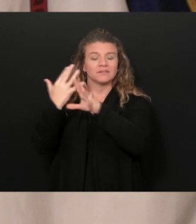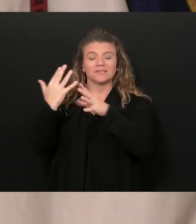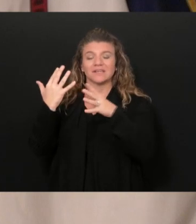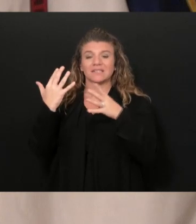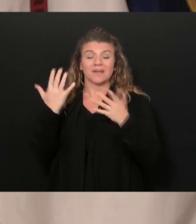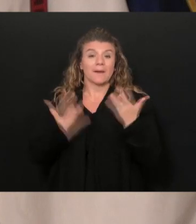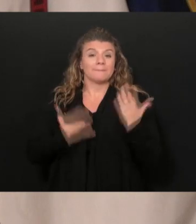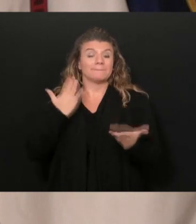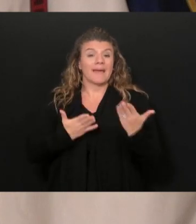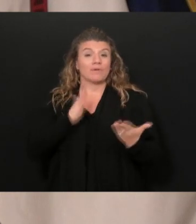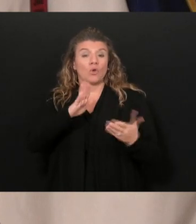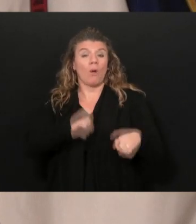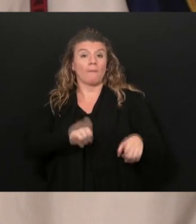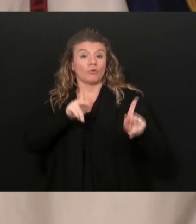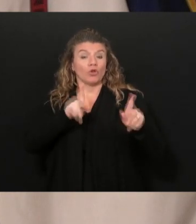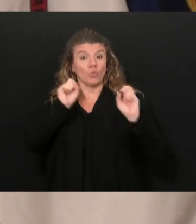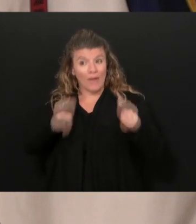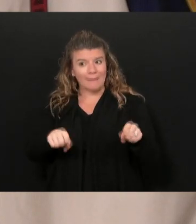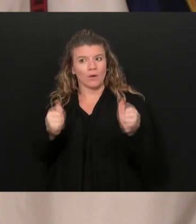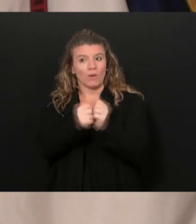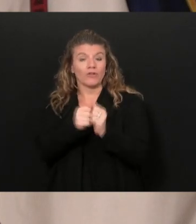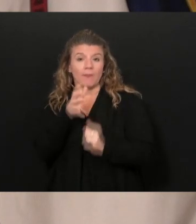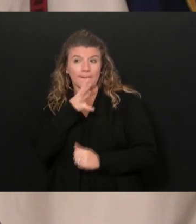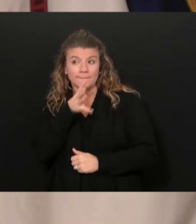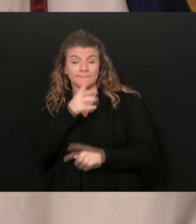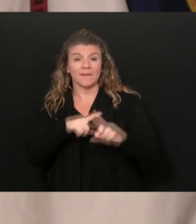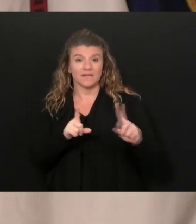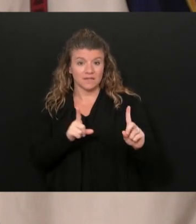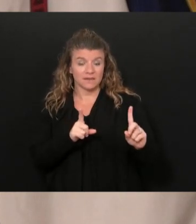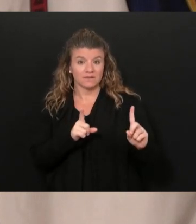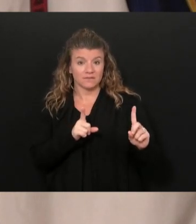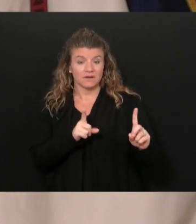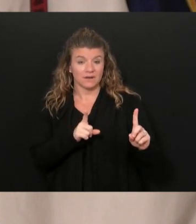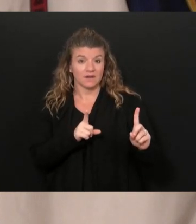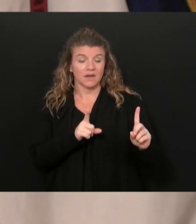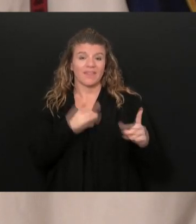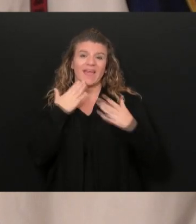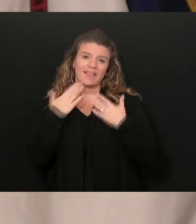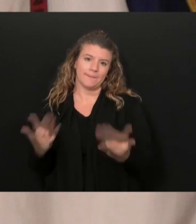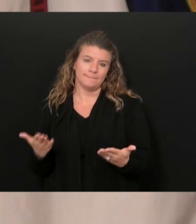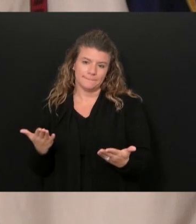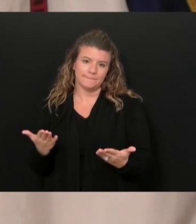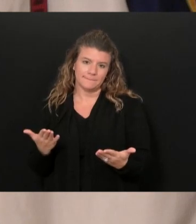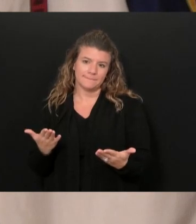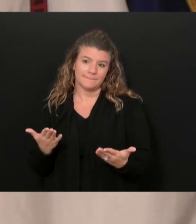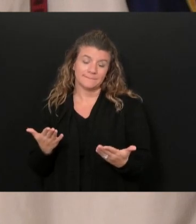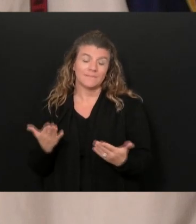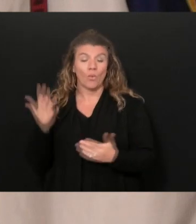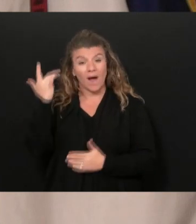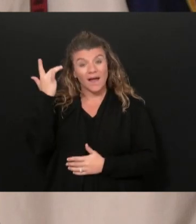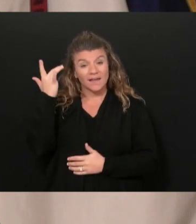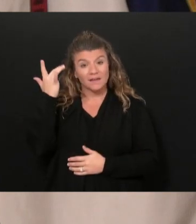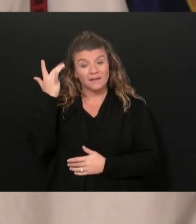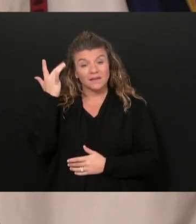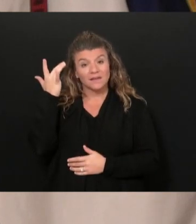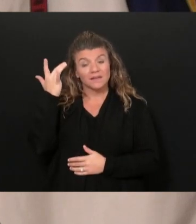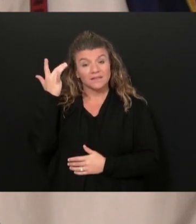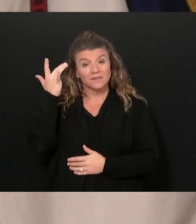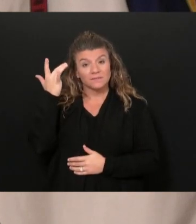or maybe the opportunity to be with your mom, but thank them, because